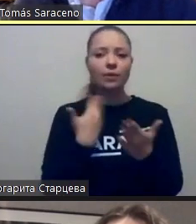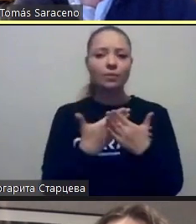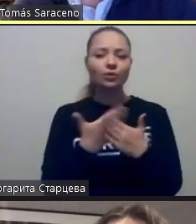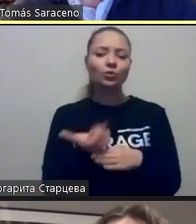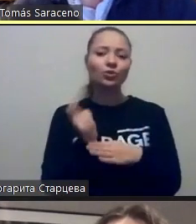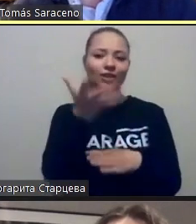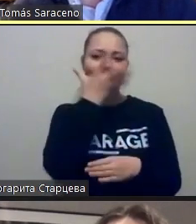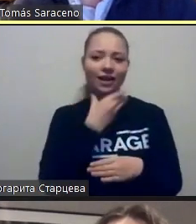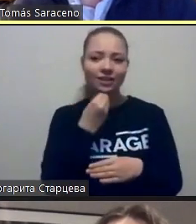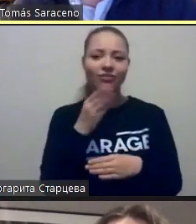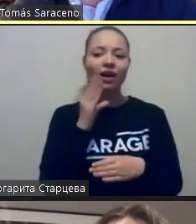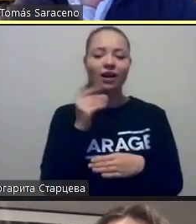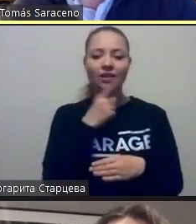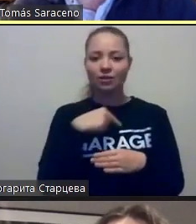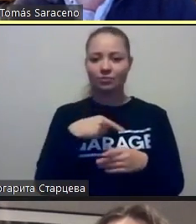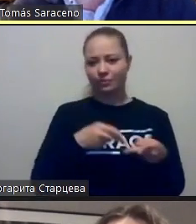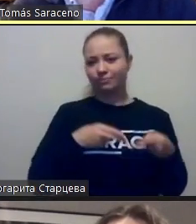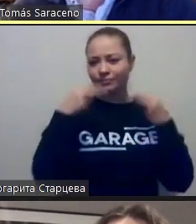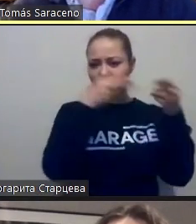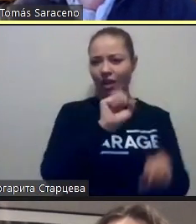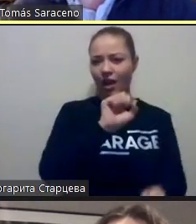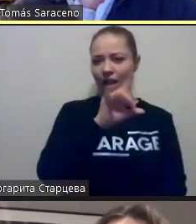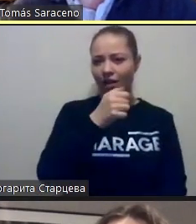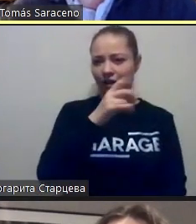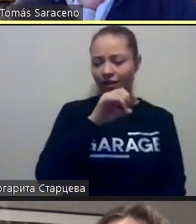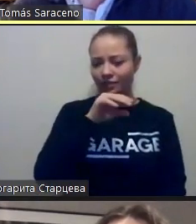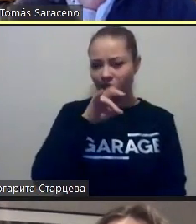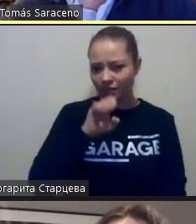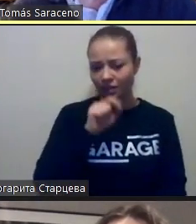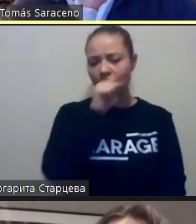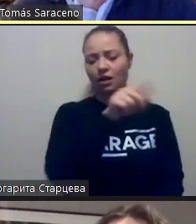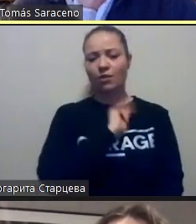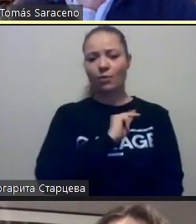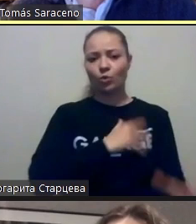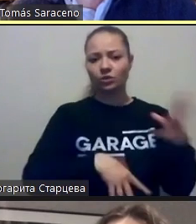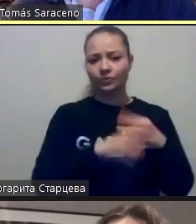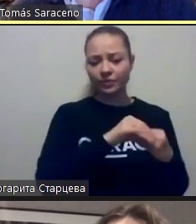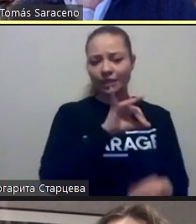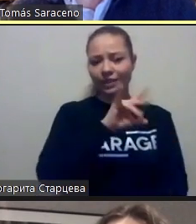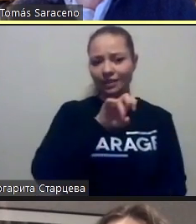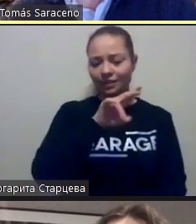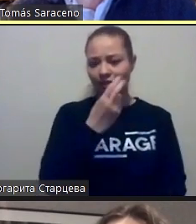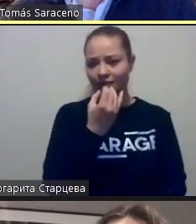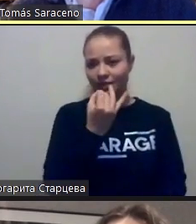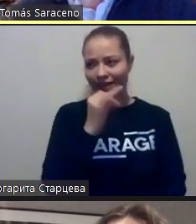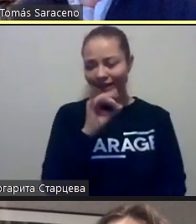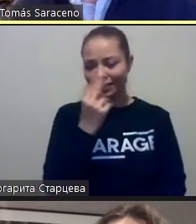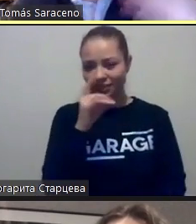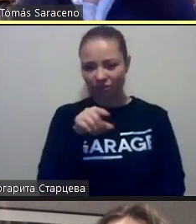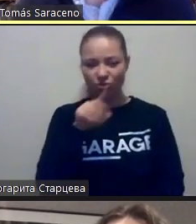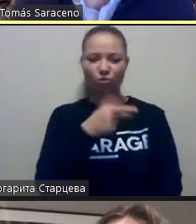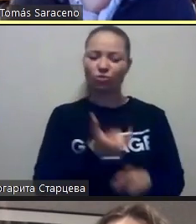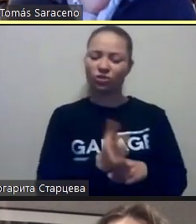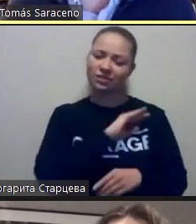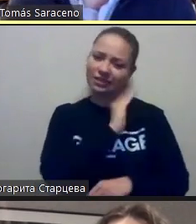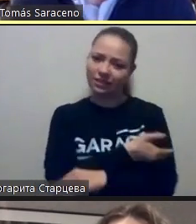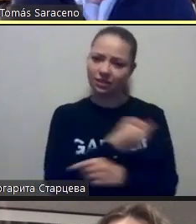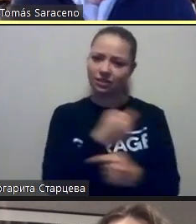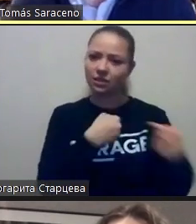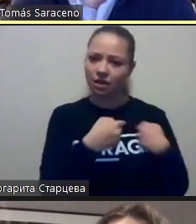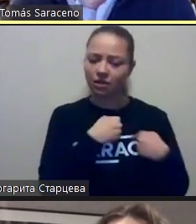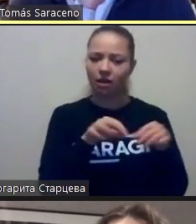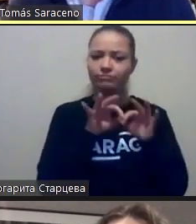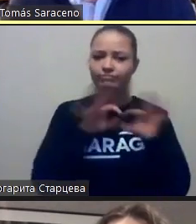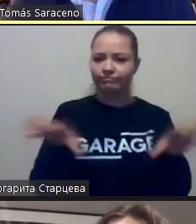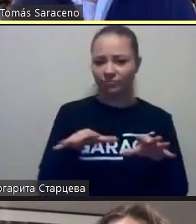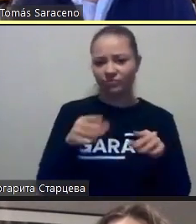this indigenous community who somehow suffer a lot from this, thinking that an electric car will solve our futures,